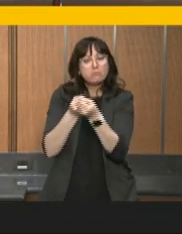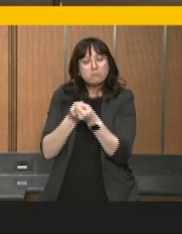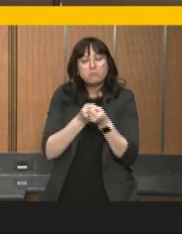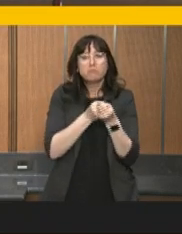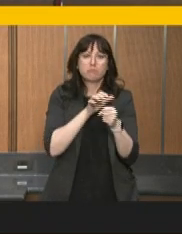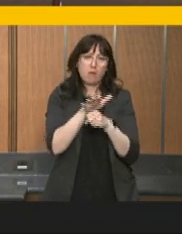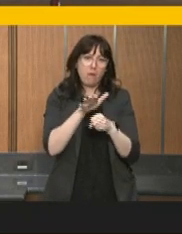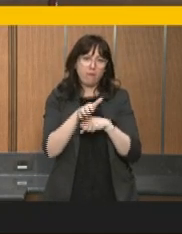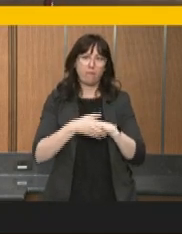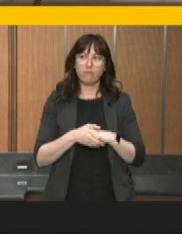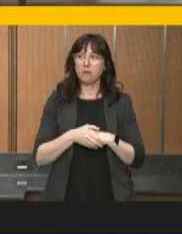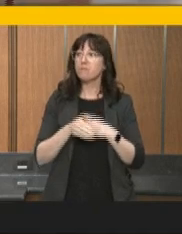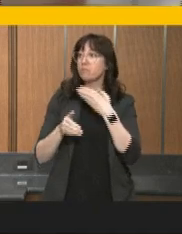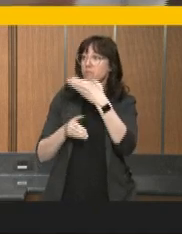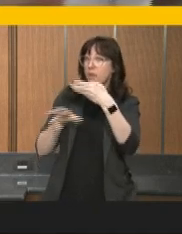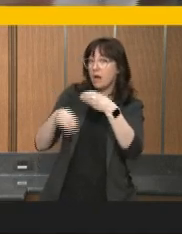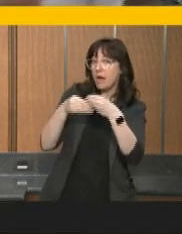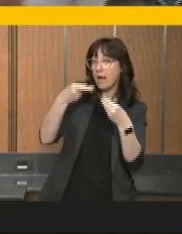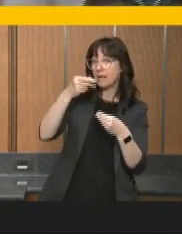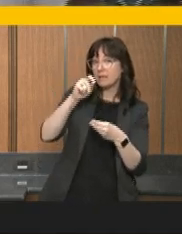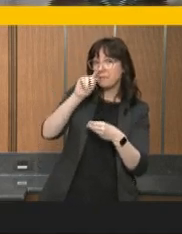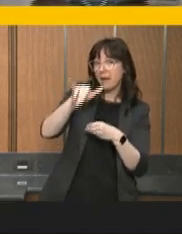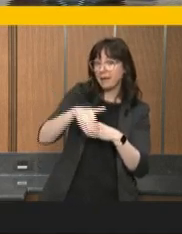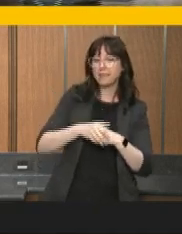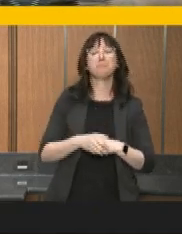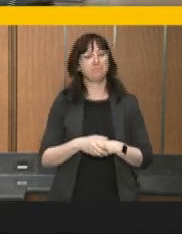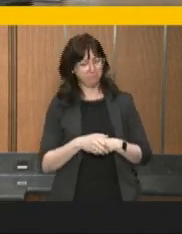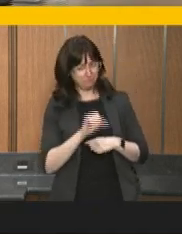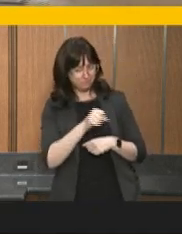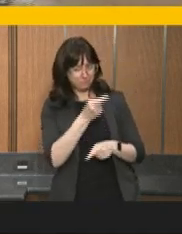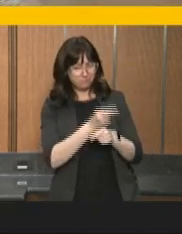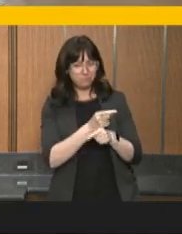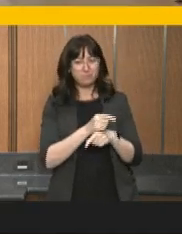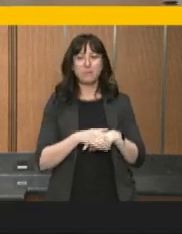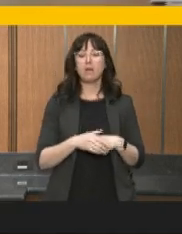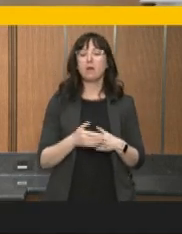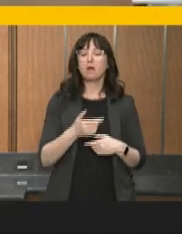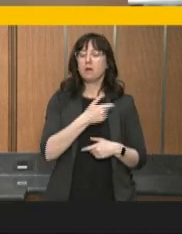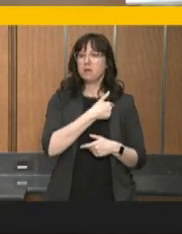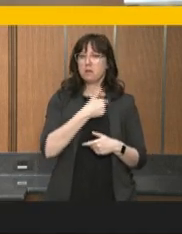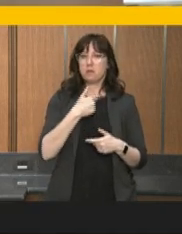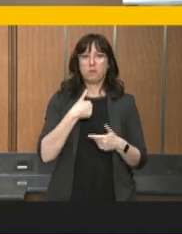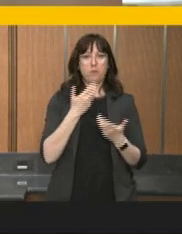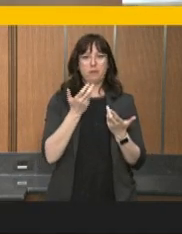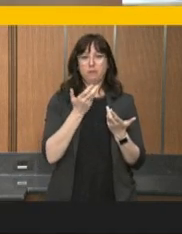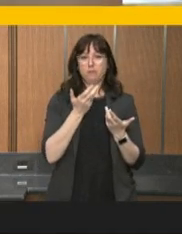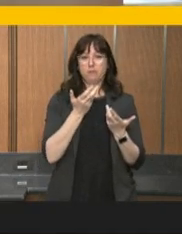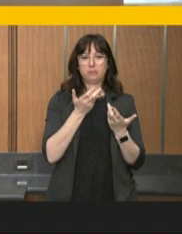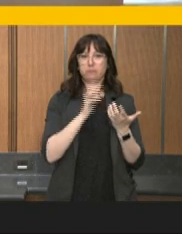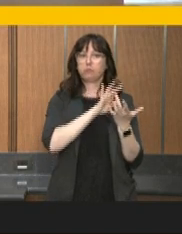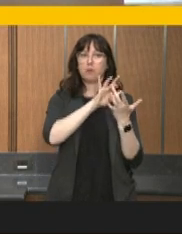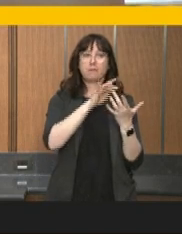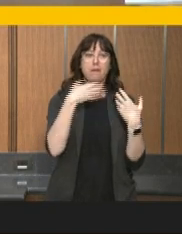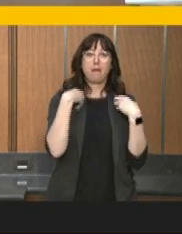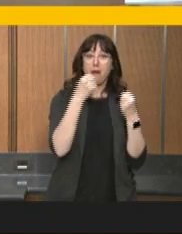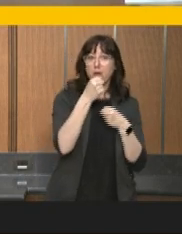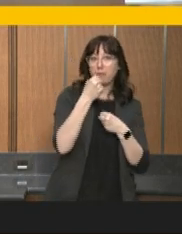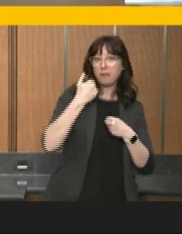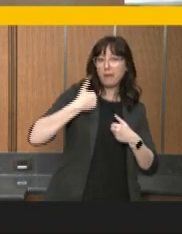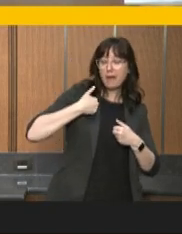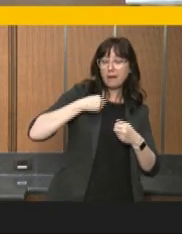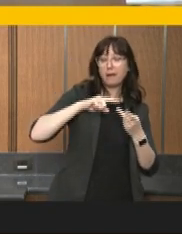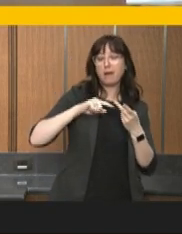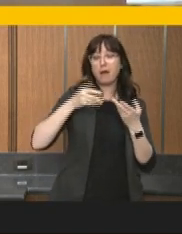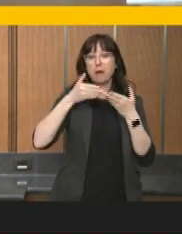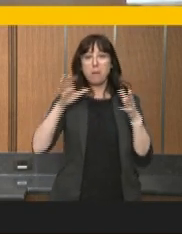And I think Patty has something to add. I'll just add to that. Obviously, we're working through Health Canada, Public Health Agency of Canada,